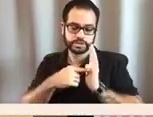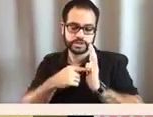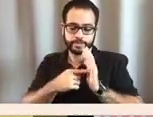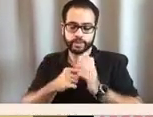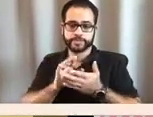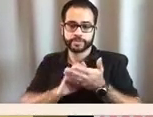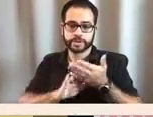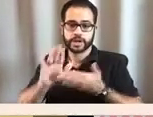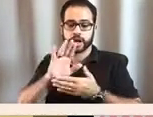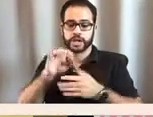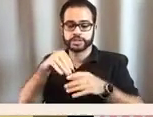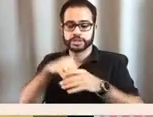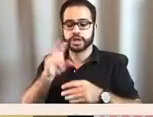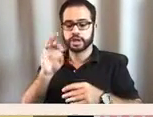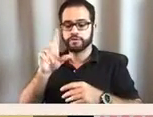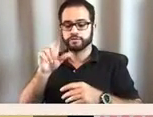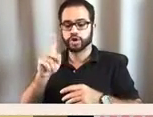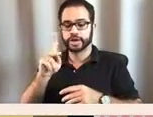College of the Florida Keys